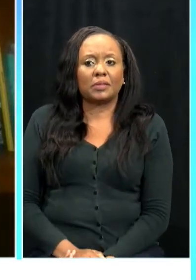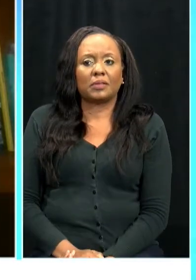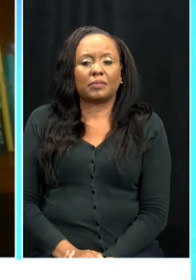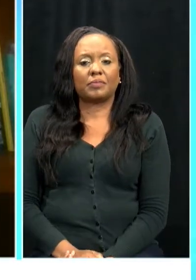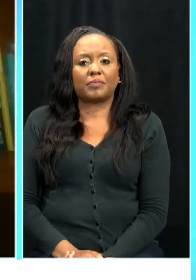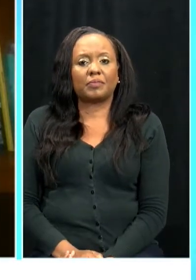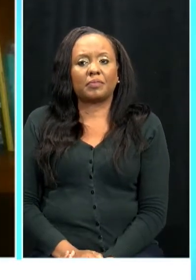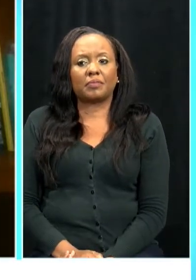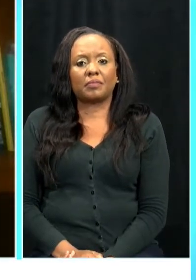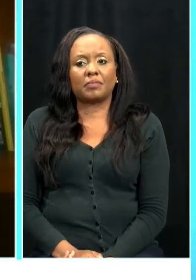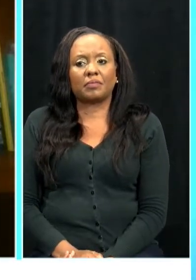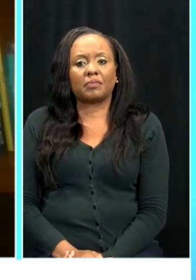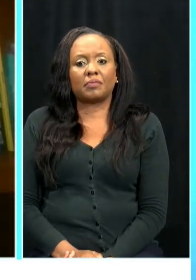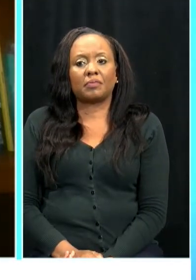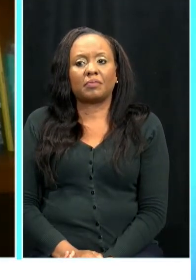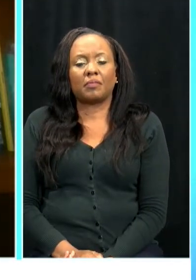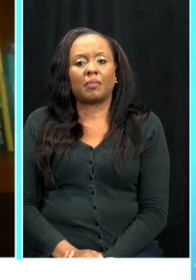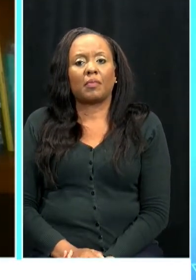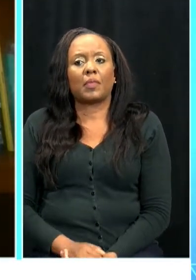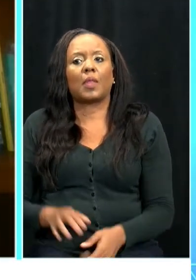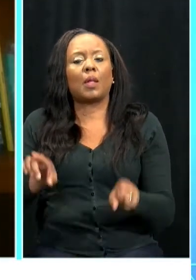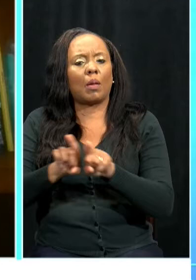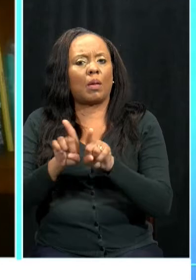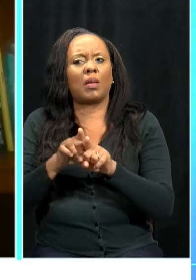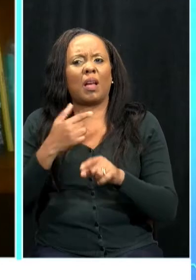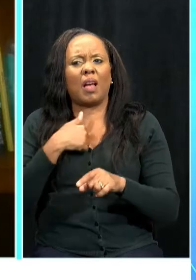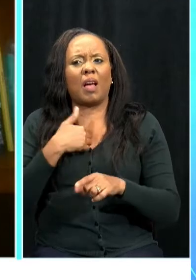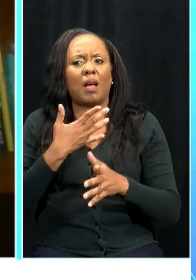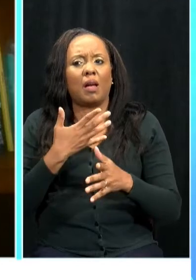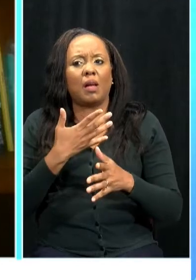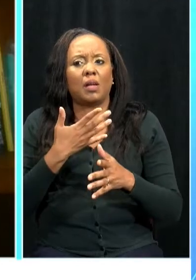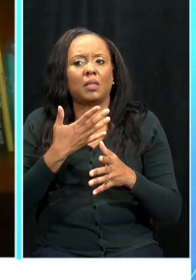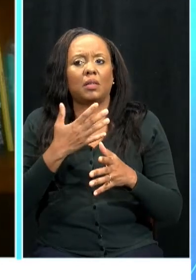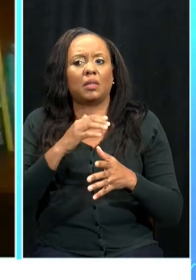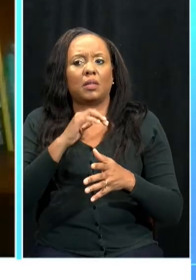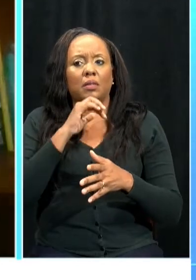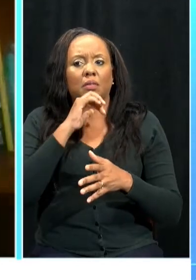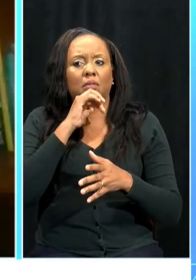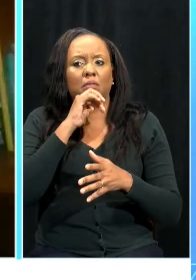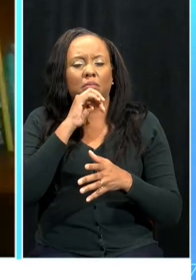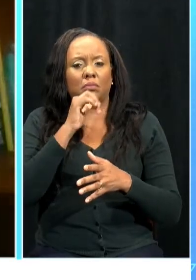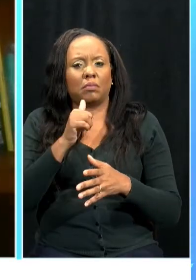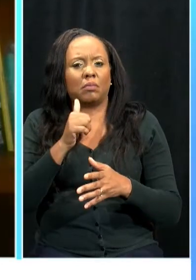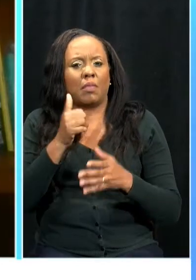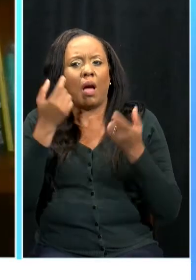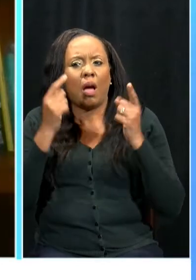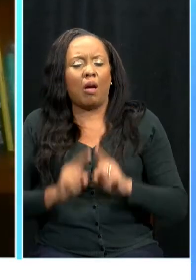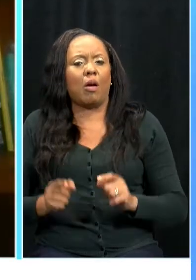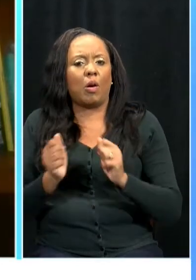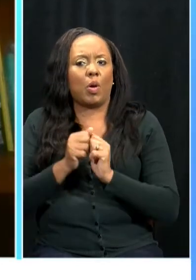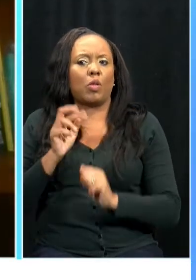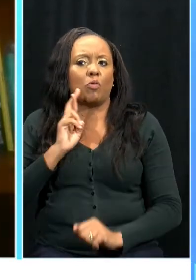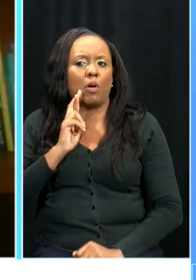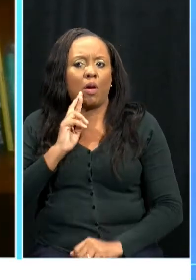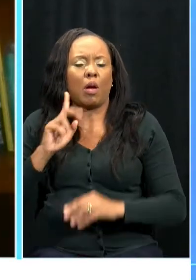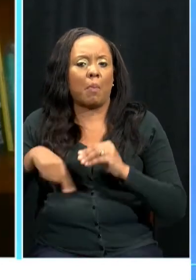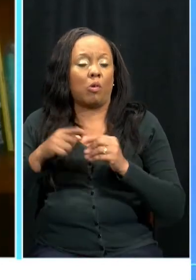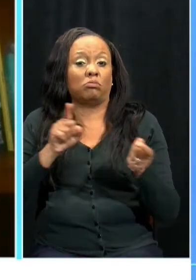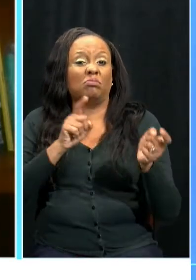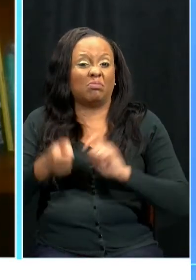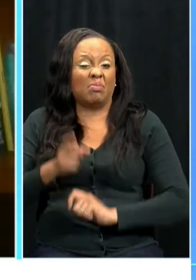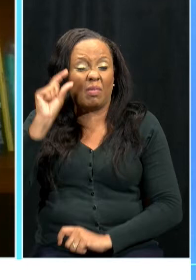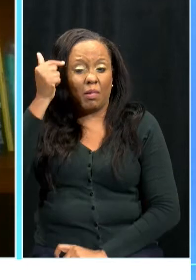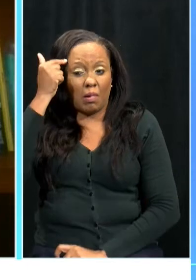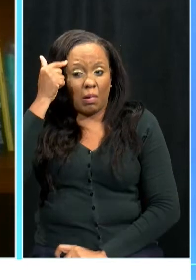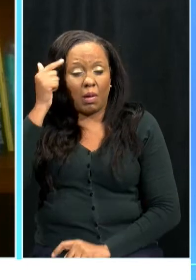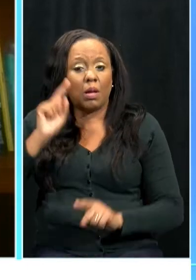one, and I want to tie it into what Raquel has just said. I don't agree with Raquel's overly optimistic view about change of government. What I have been